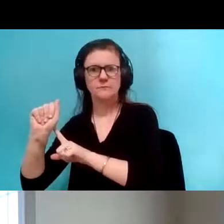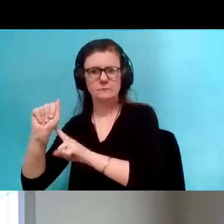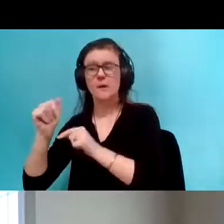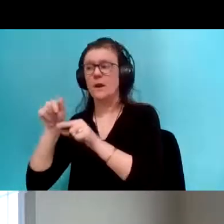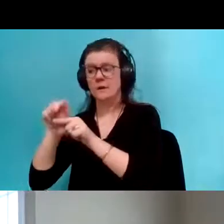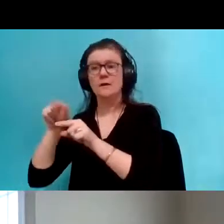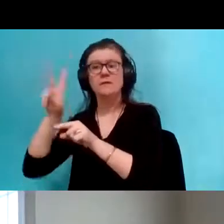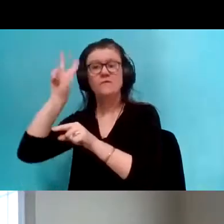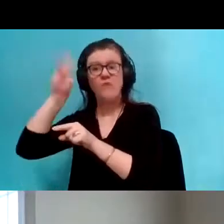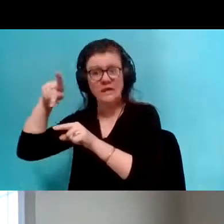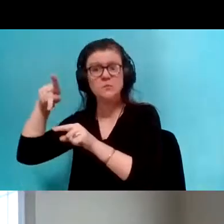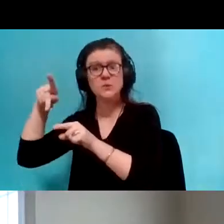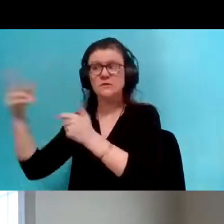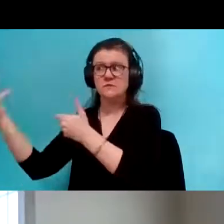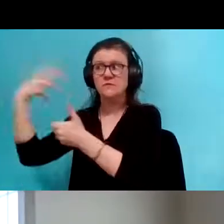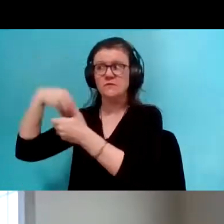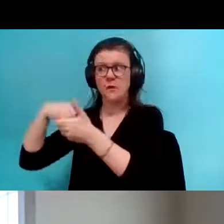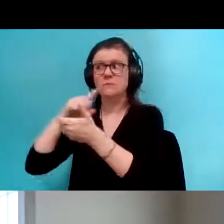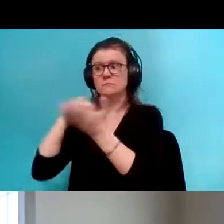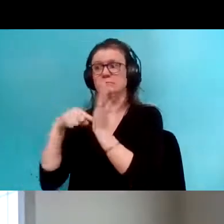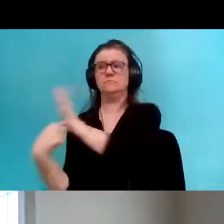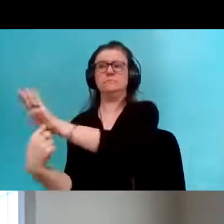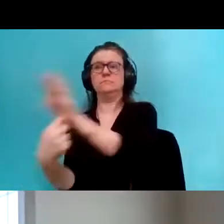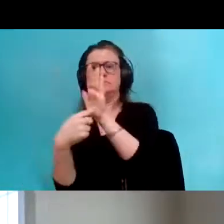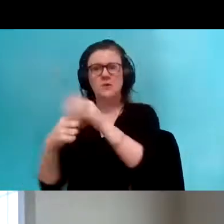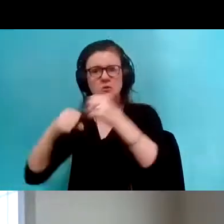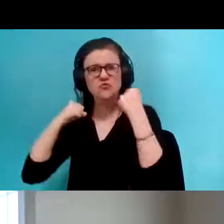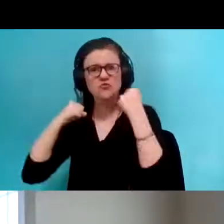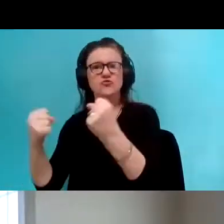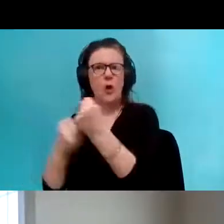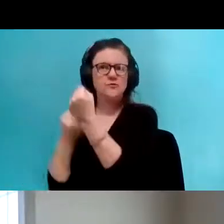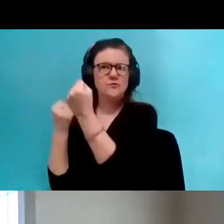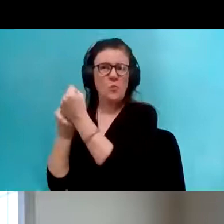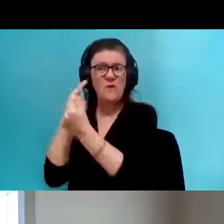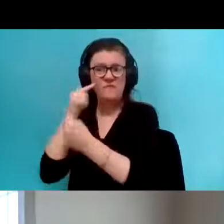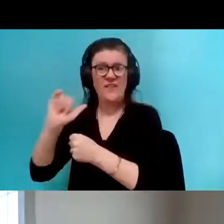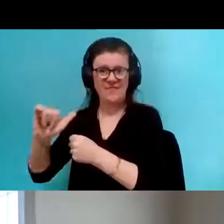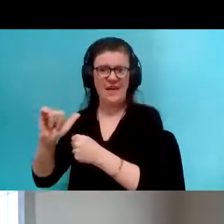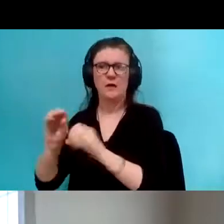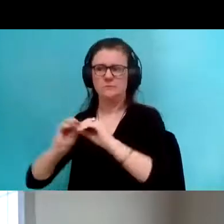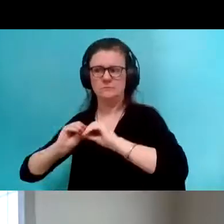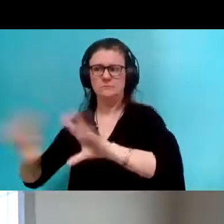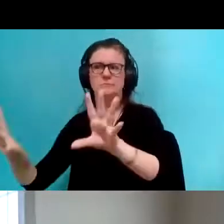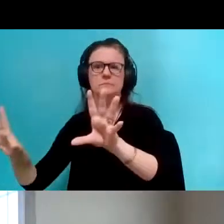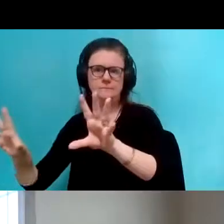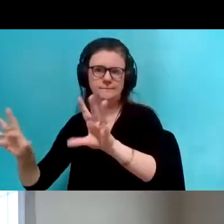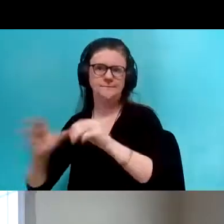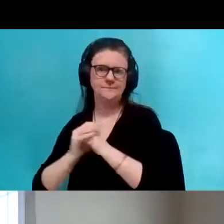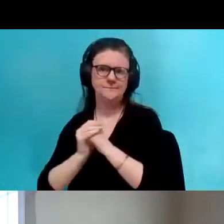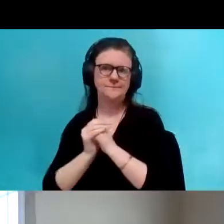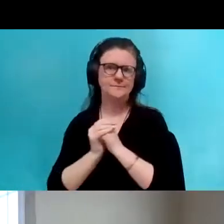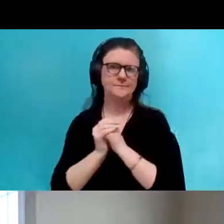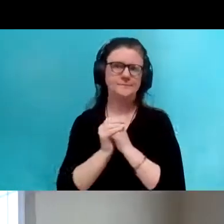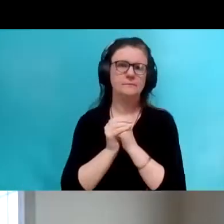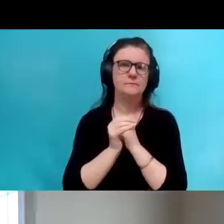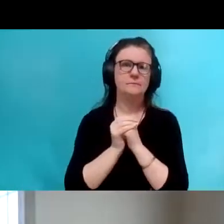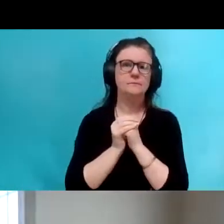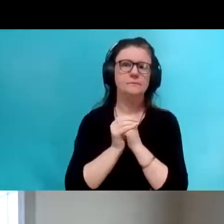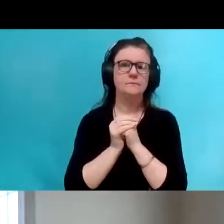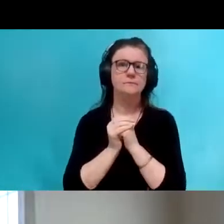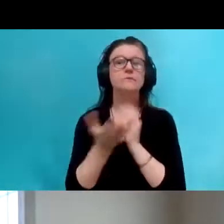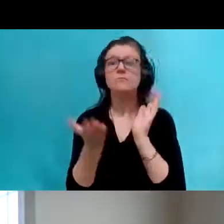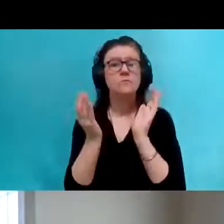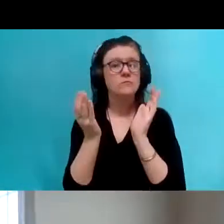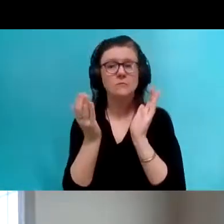president indicated a clear demonstration of the strong and high-level support of the national government in this initiative. And of course, we